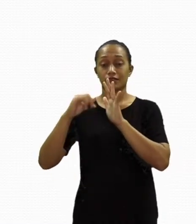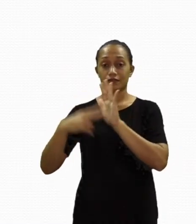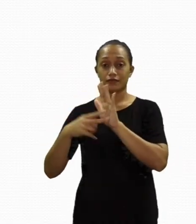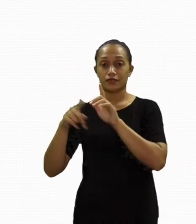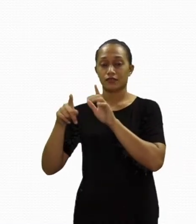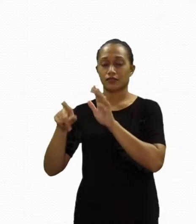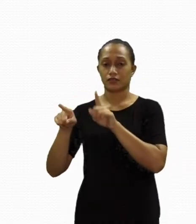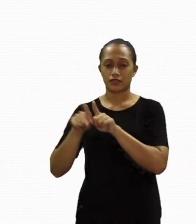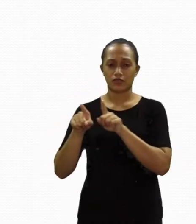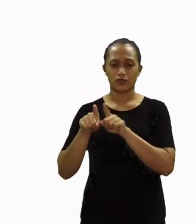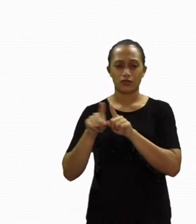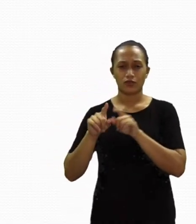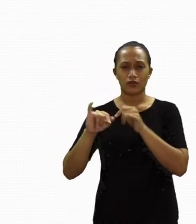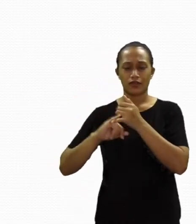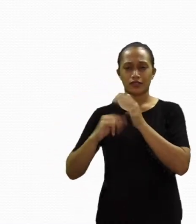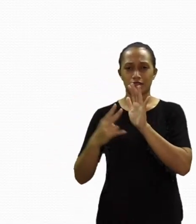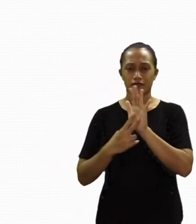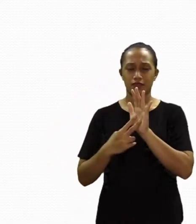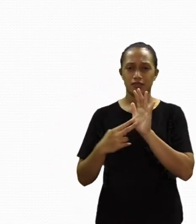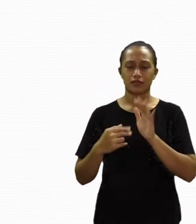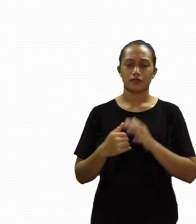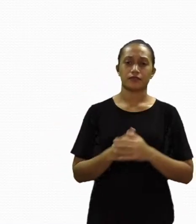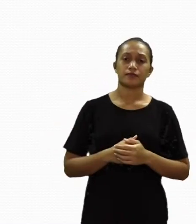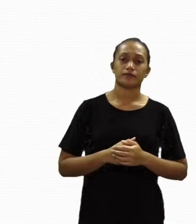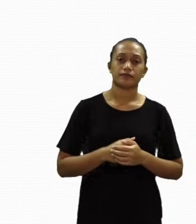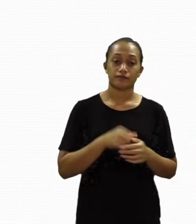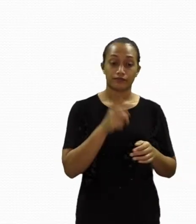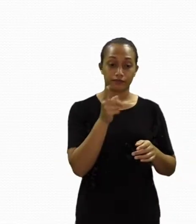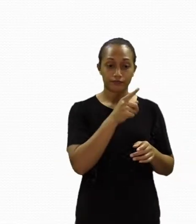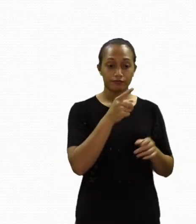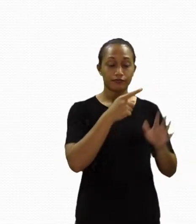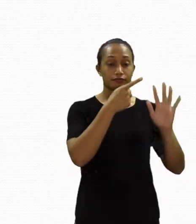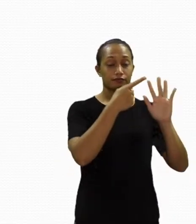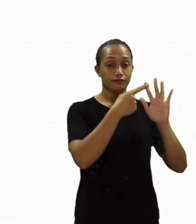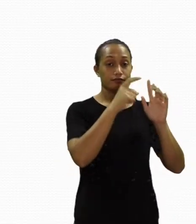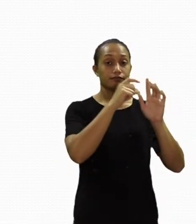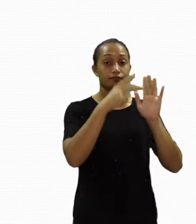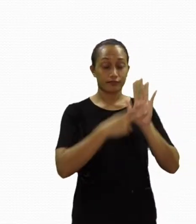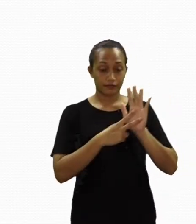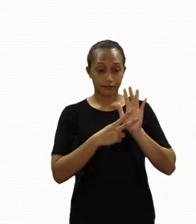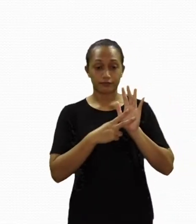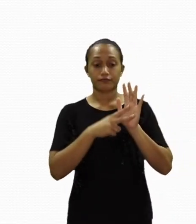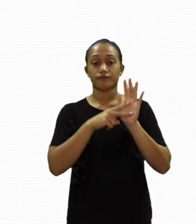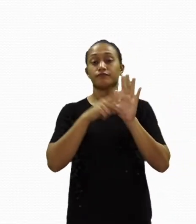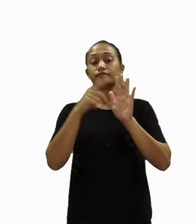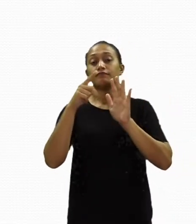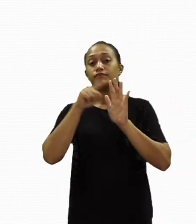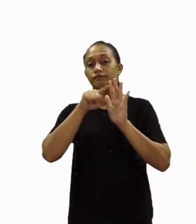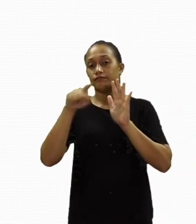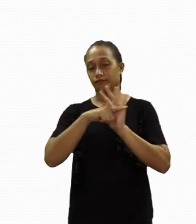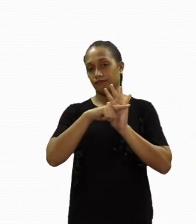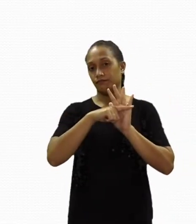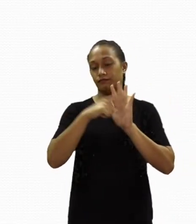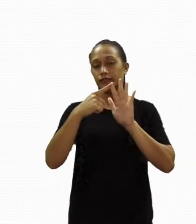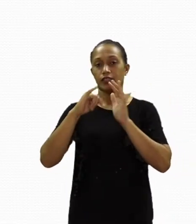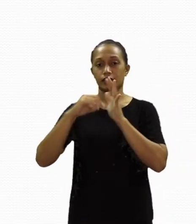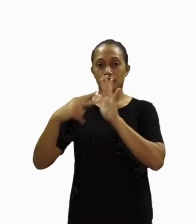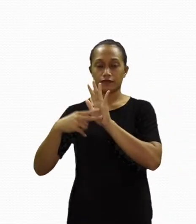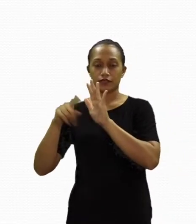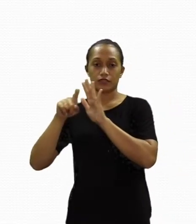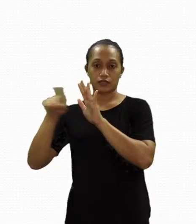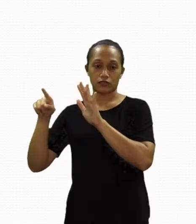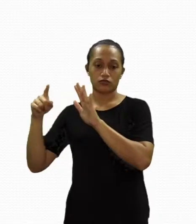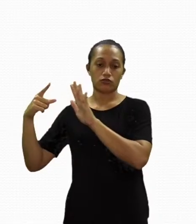SV. End diastolic volume minus end systolic volume equals stroke volume. The